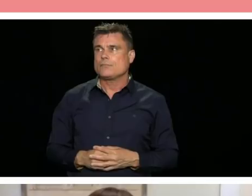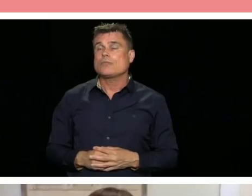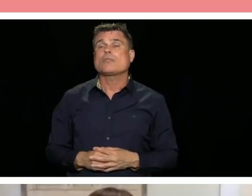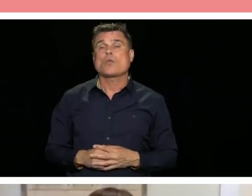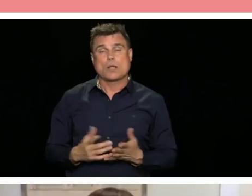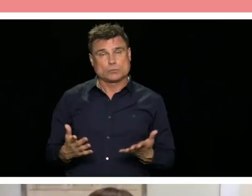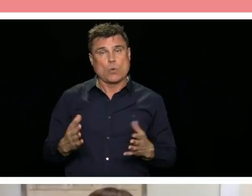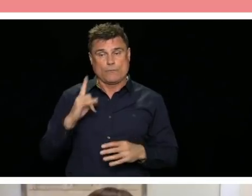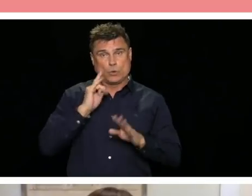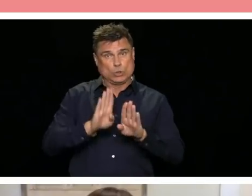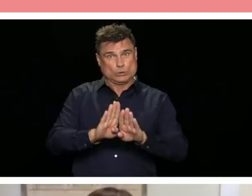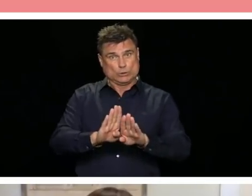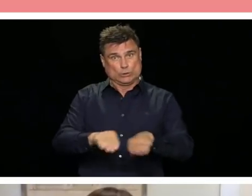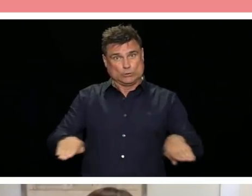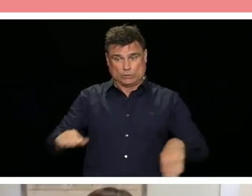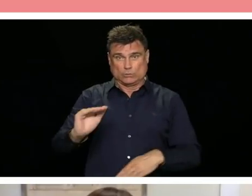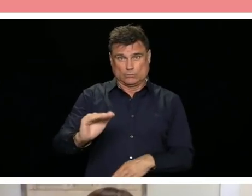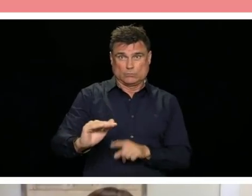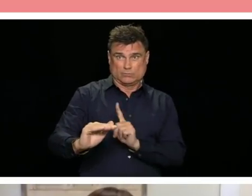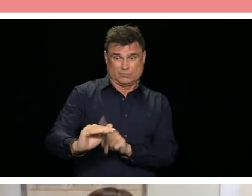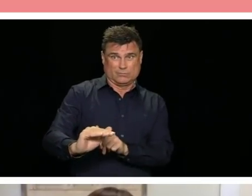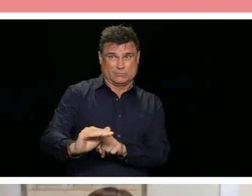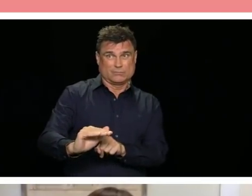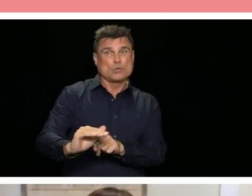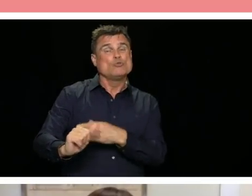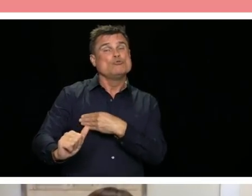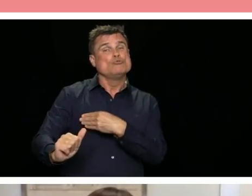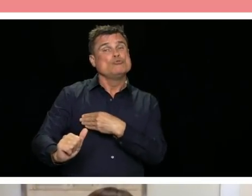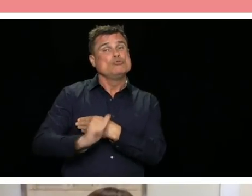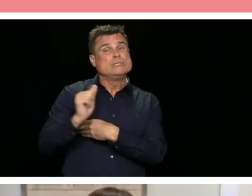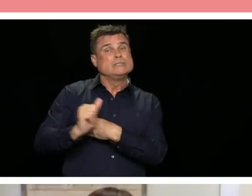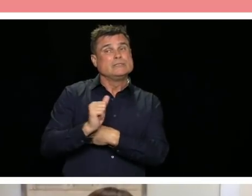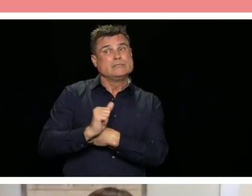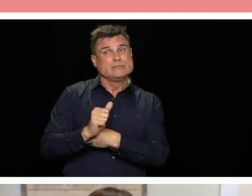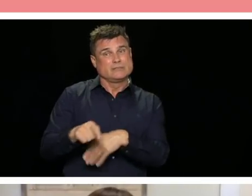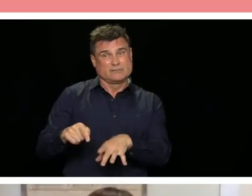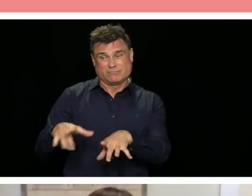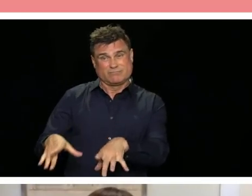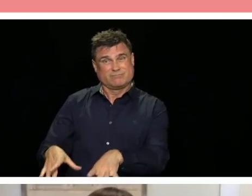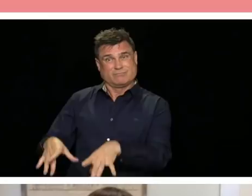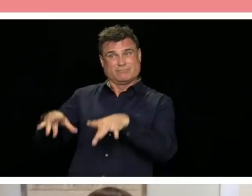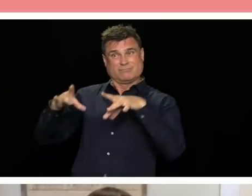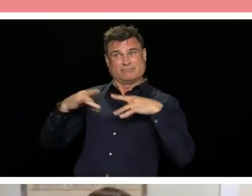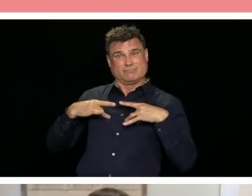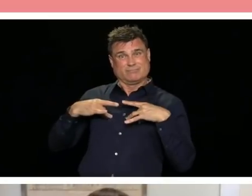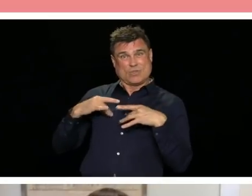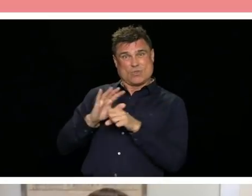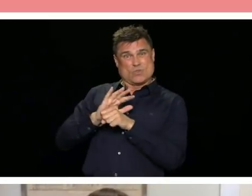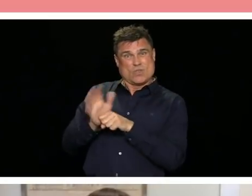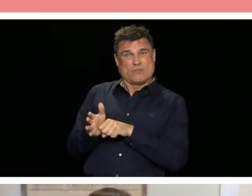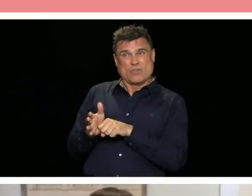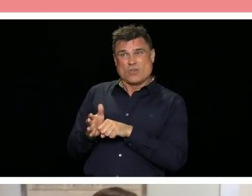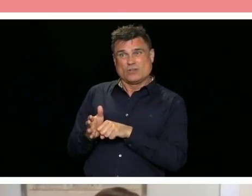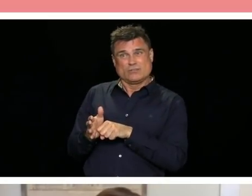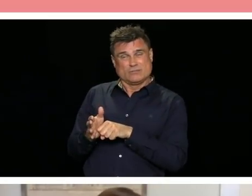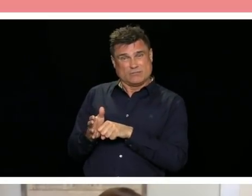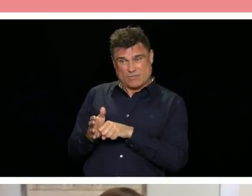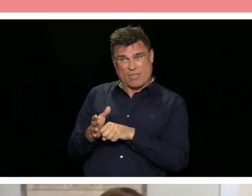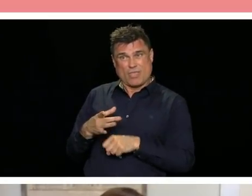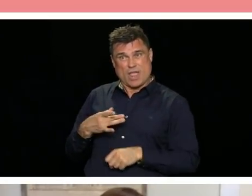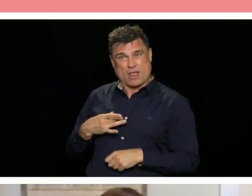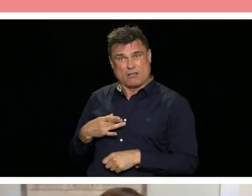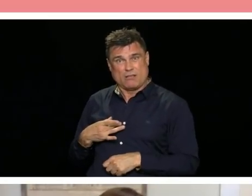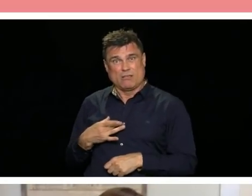because children don't have very many symptoms. Their symptoms are often mild, and in some cases, it's